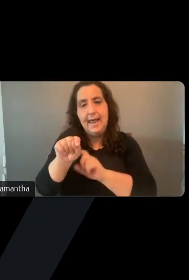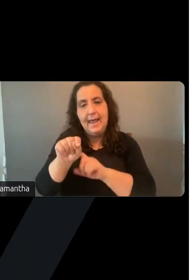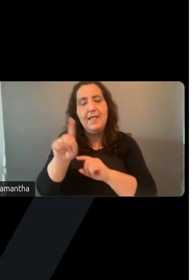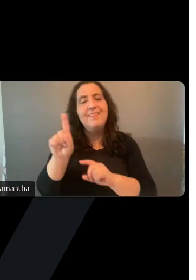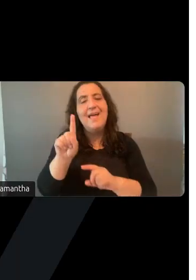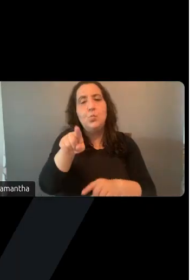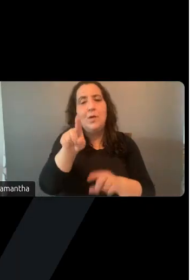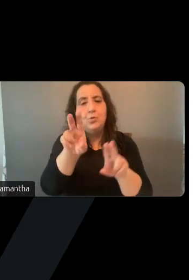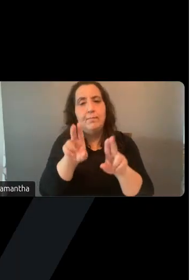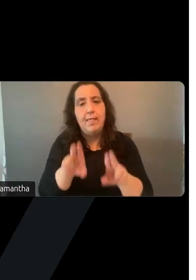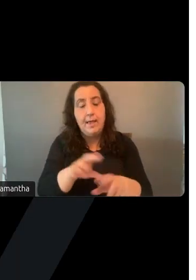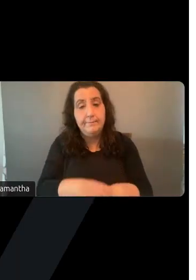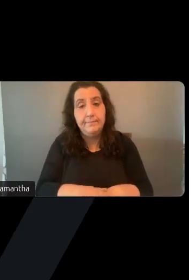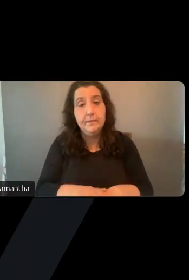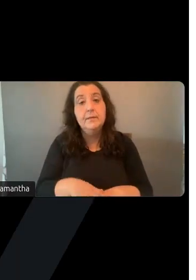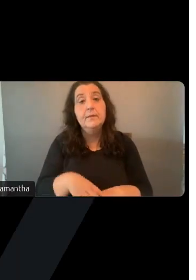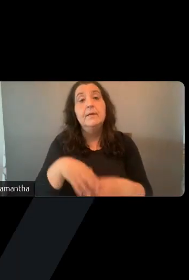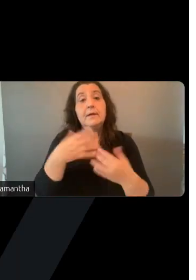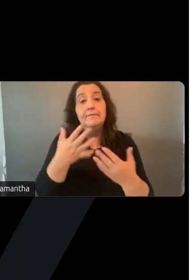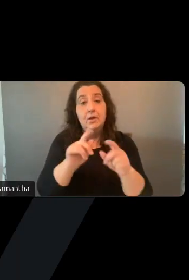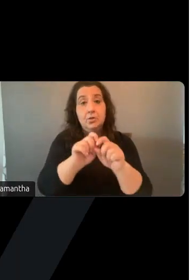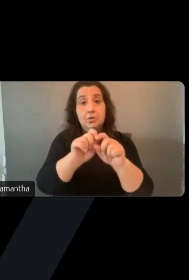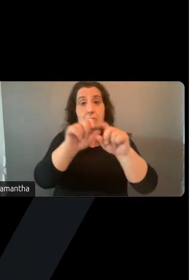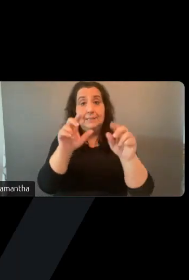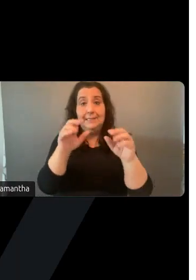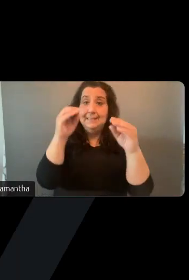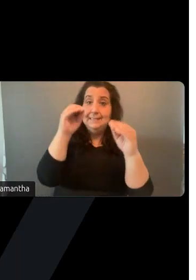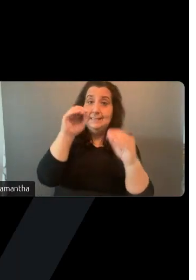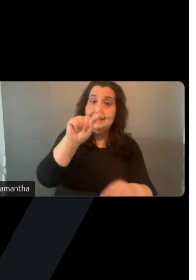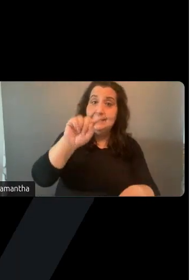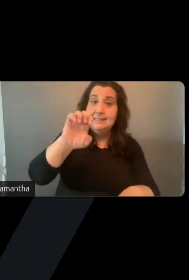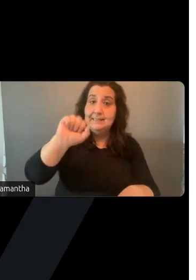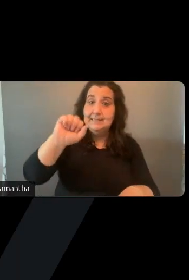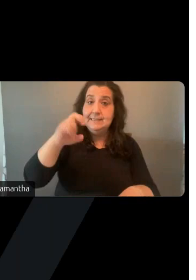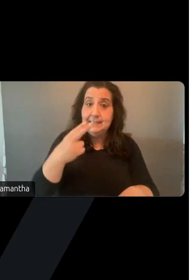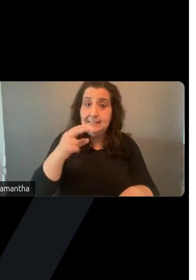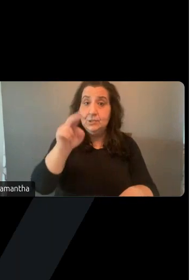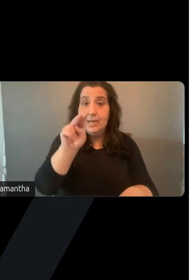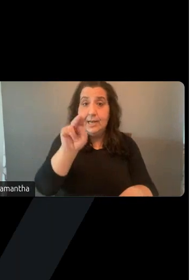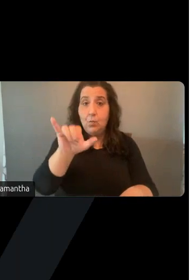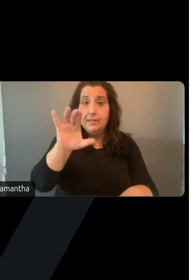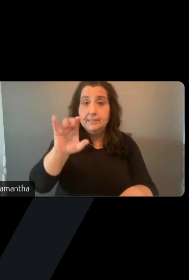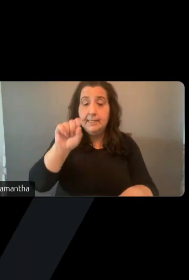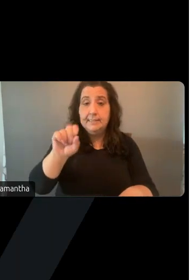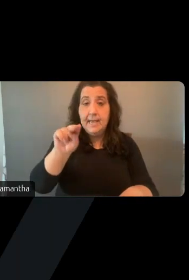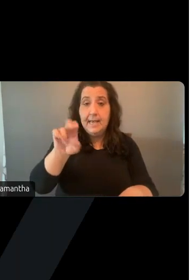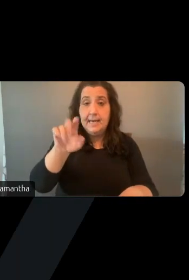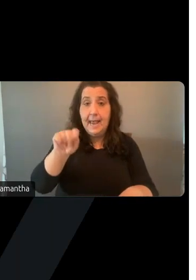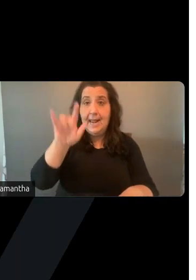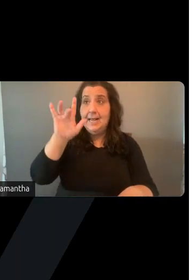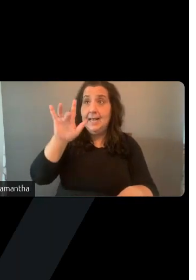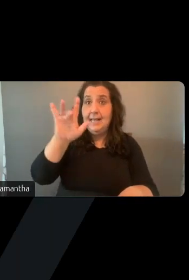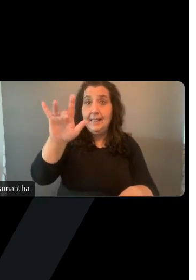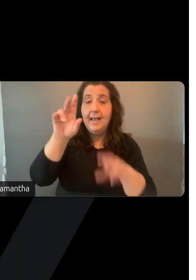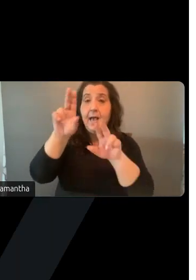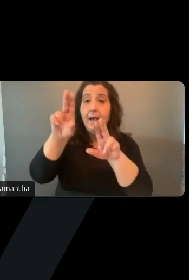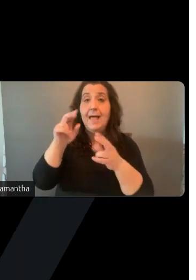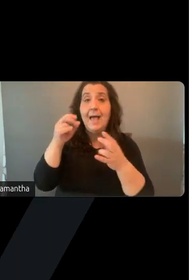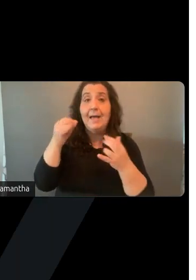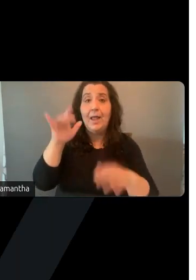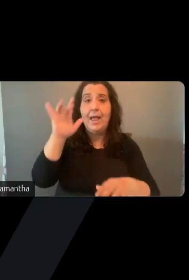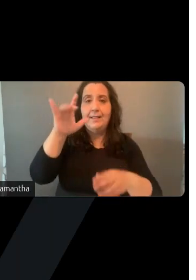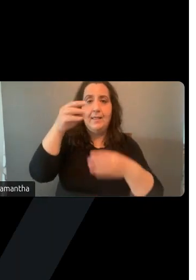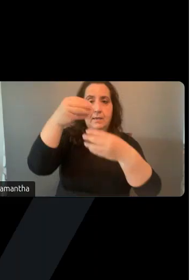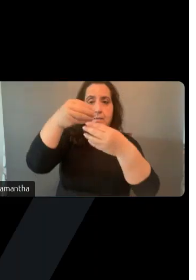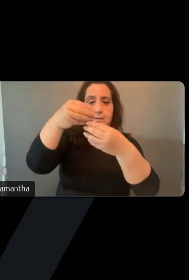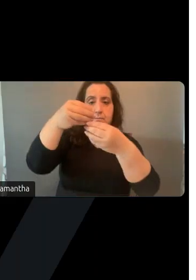apply. Once you get to teachnyc.net, you're going to click on Apply Today. It will show a drop down